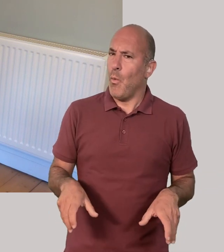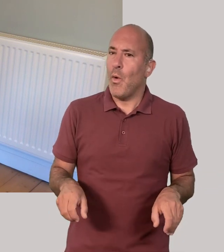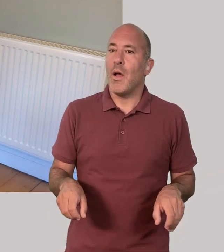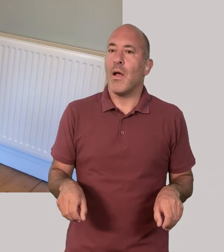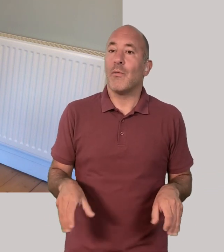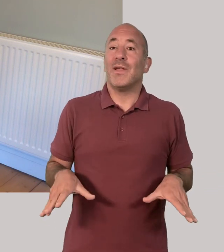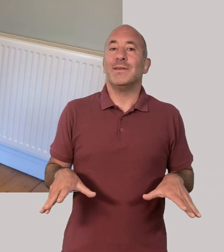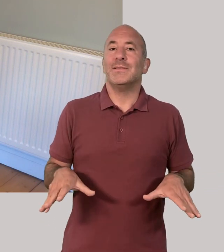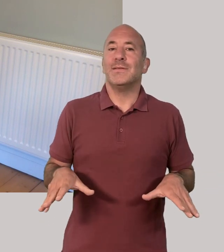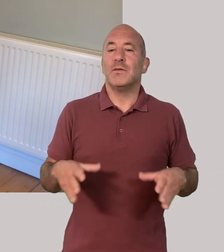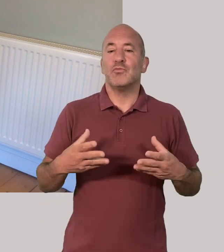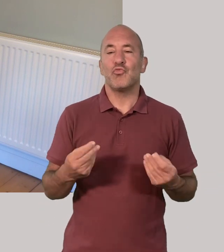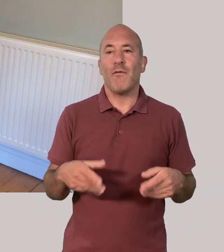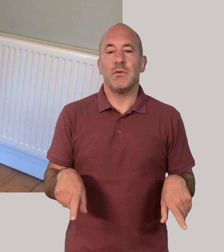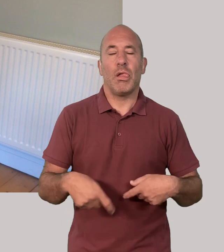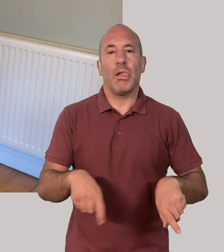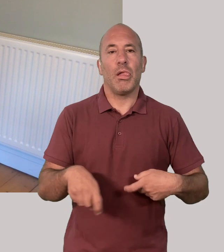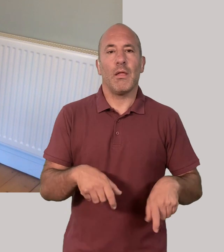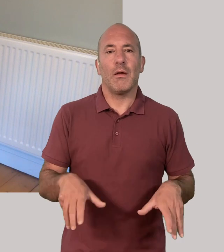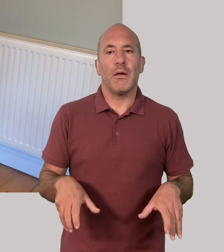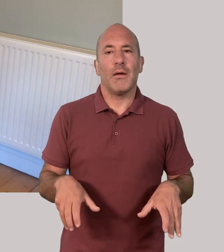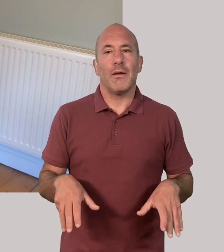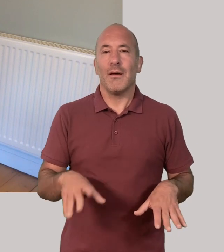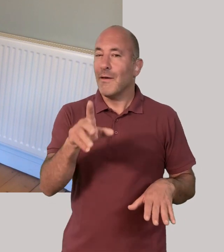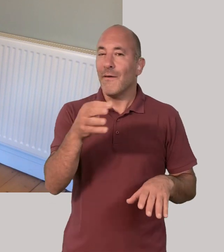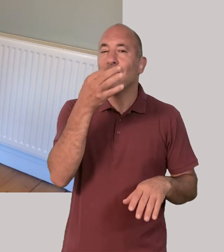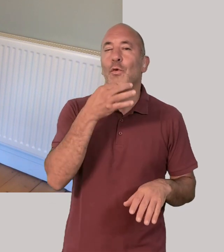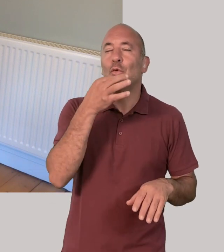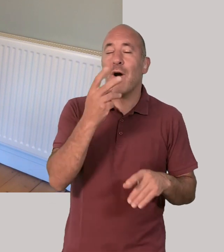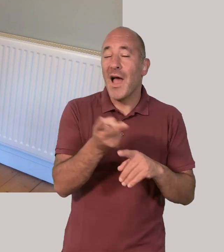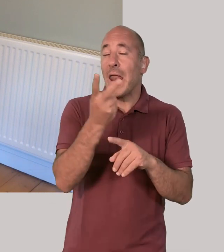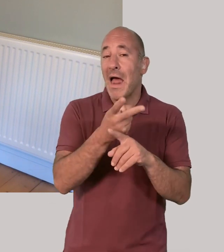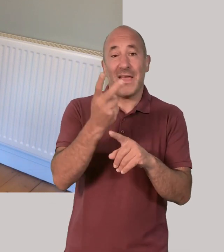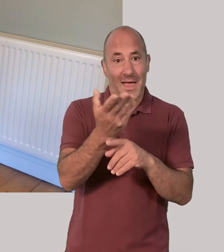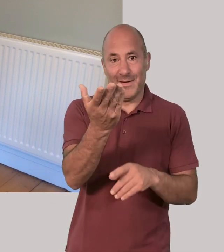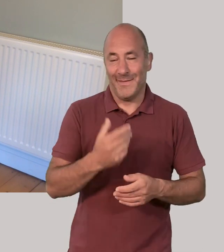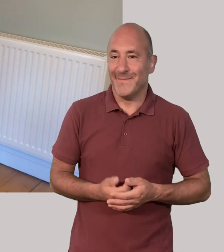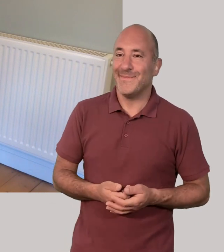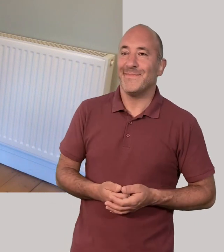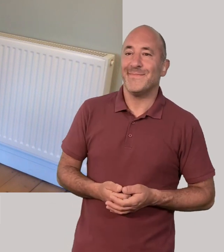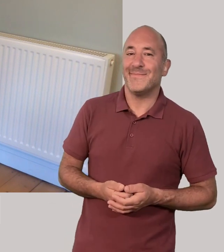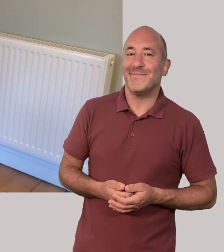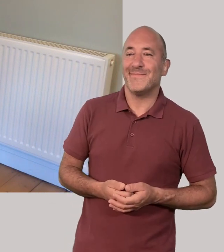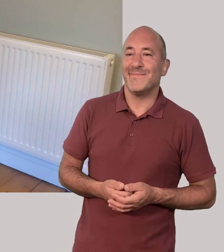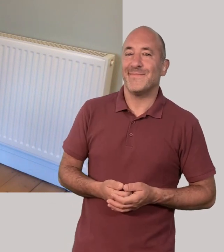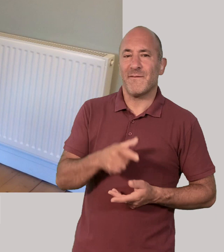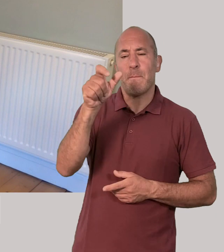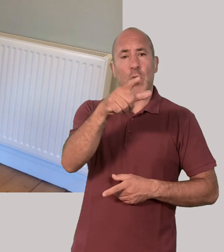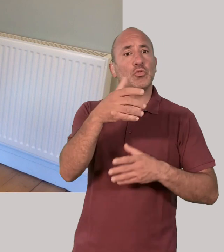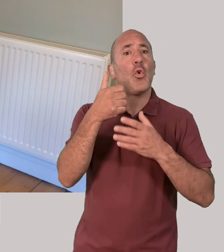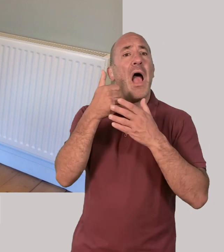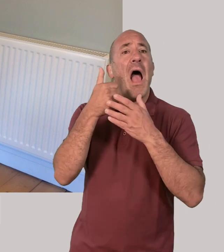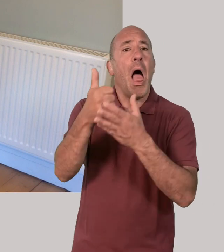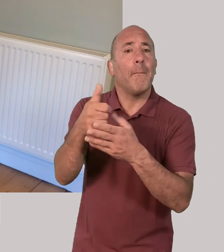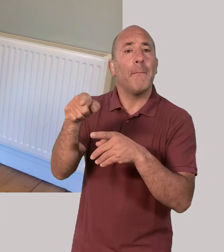when you release, it gets soft again. So do that a few times. And if you're helping somebody, see if you can let